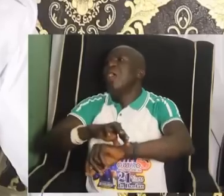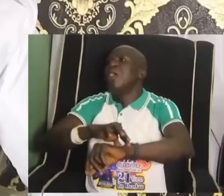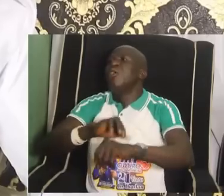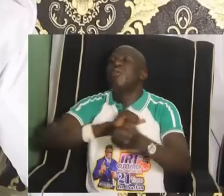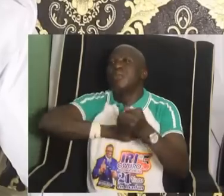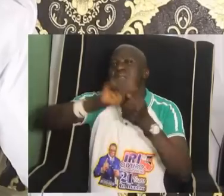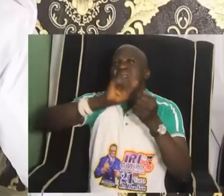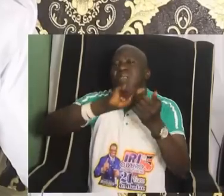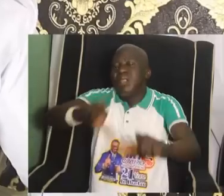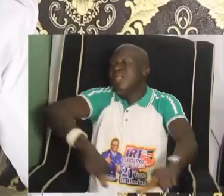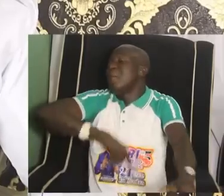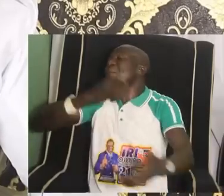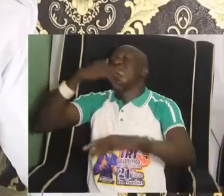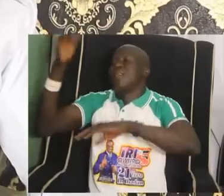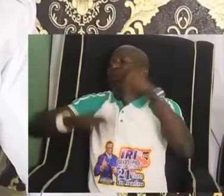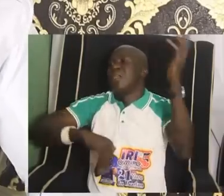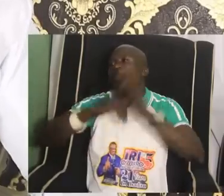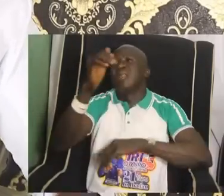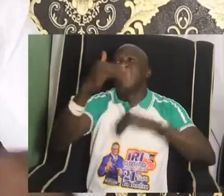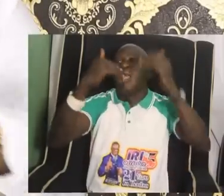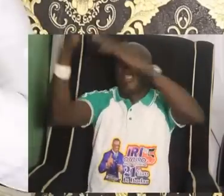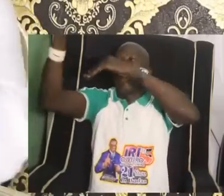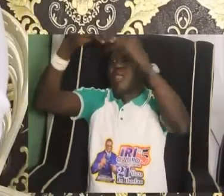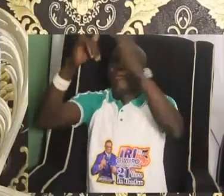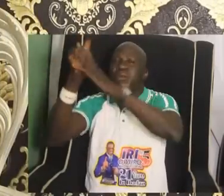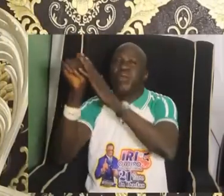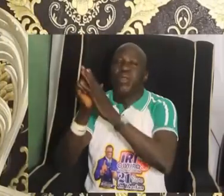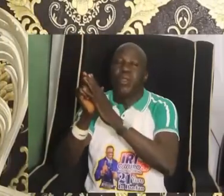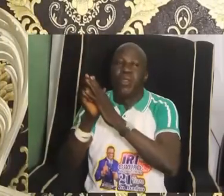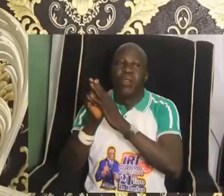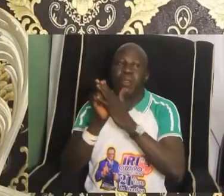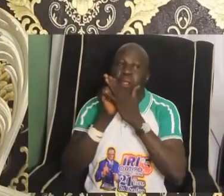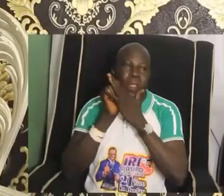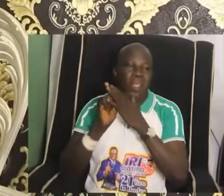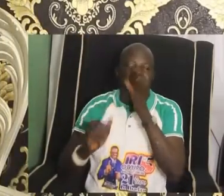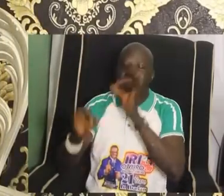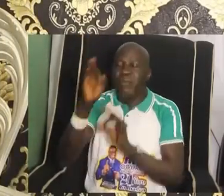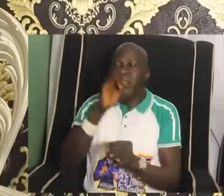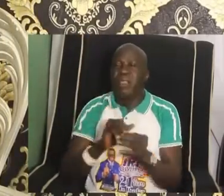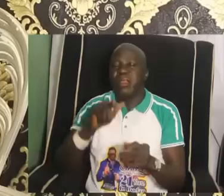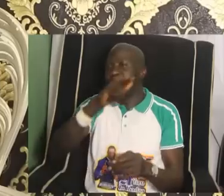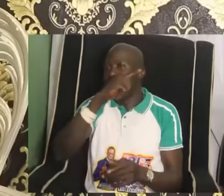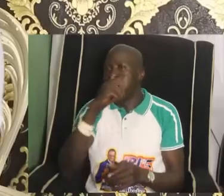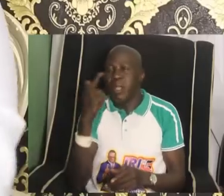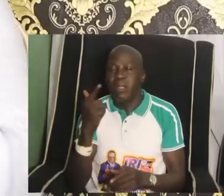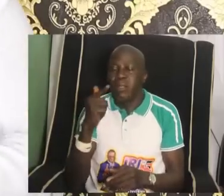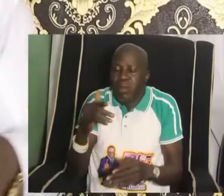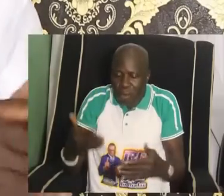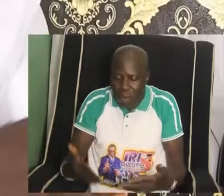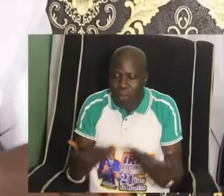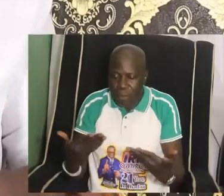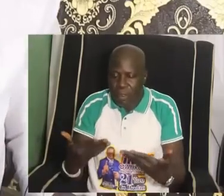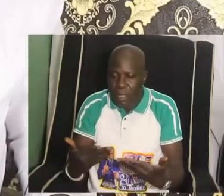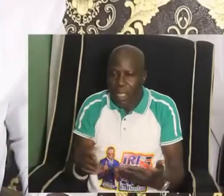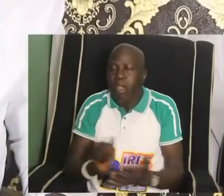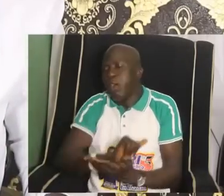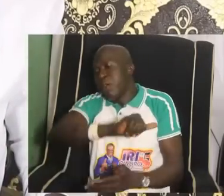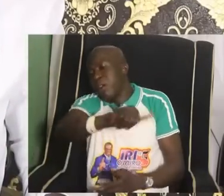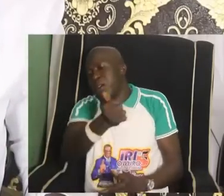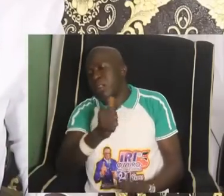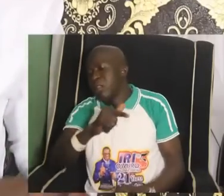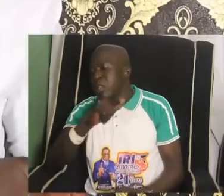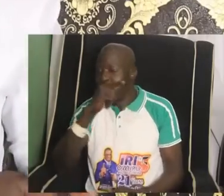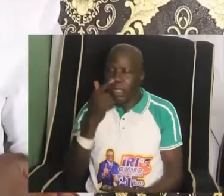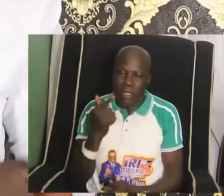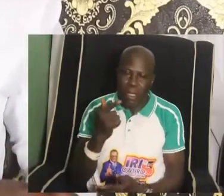bẹ́ẹ̀ lọ tá bá lọ. Live long better than that when we get to. Ìbá jẹ́ nú ọgbà ìdẹ̀ra ló wà. Whether in the land of comfort. Ìbá rẹ̀ wà ní ibi kejì. Or the